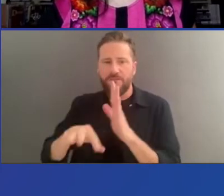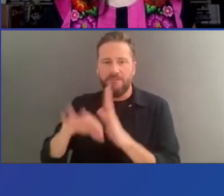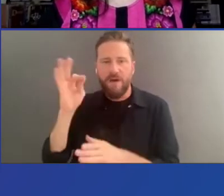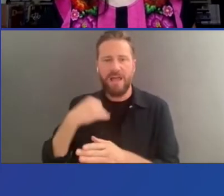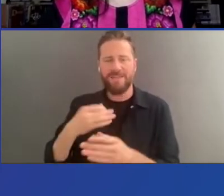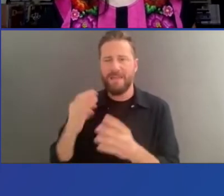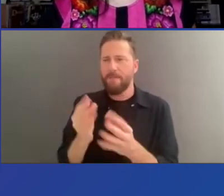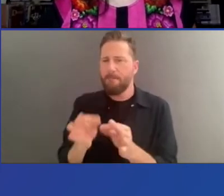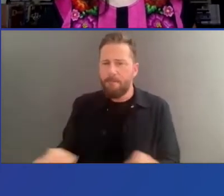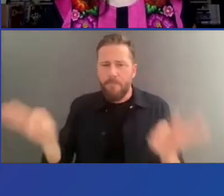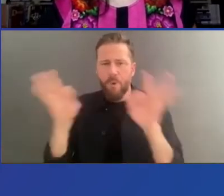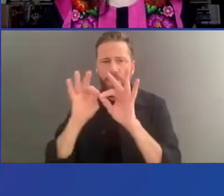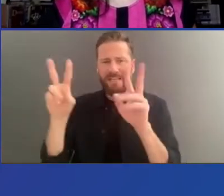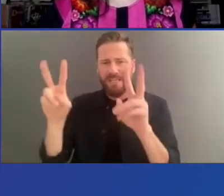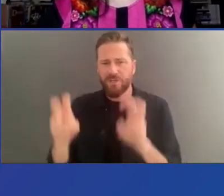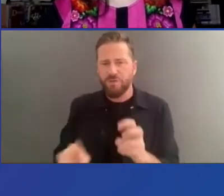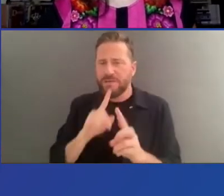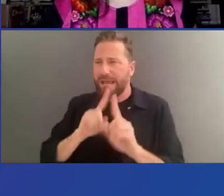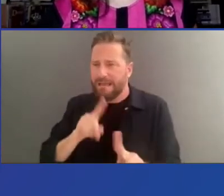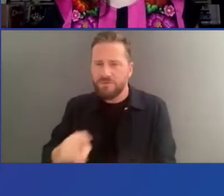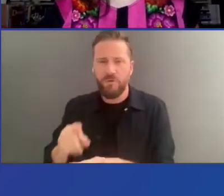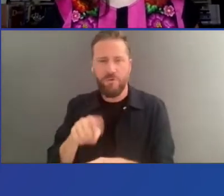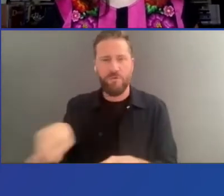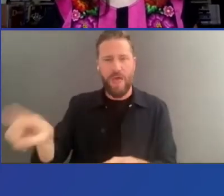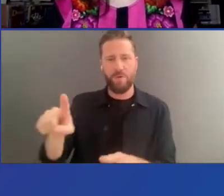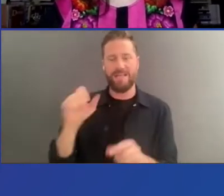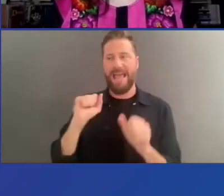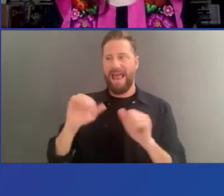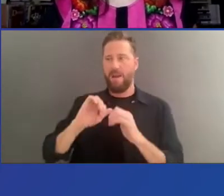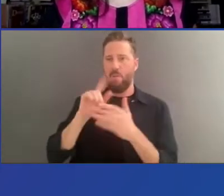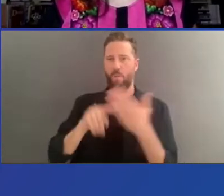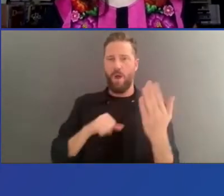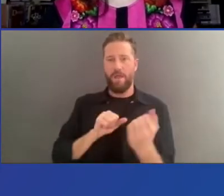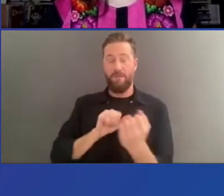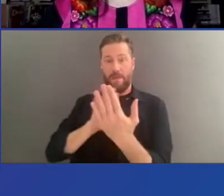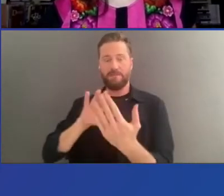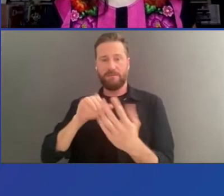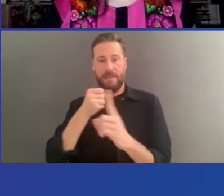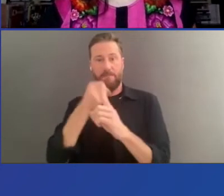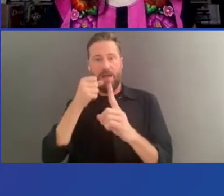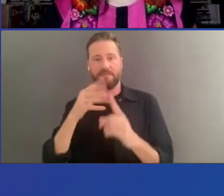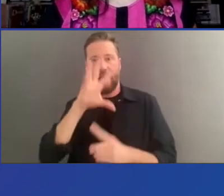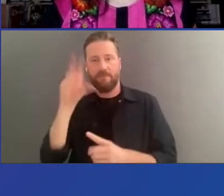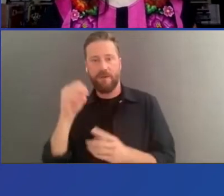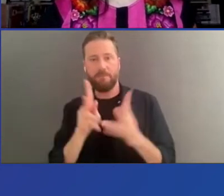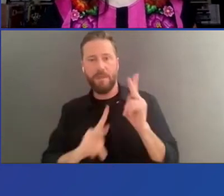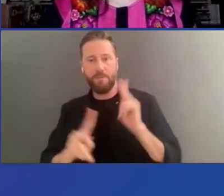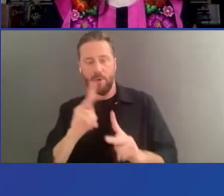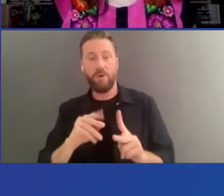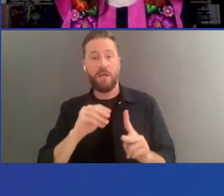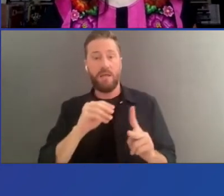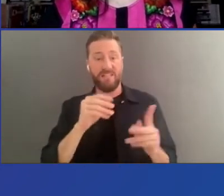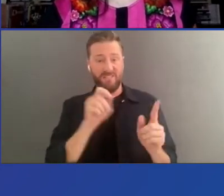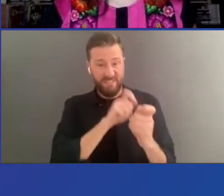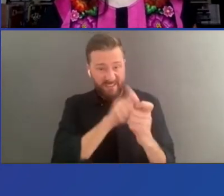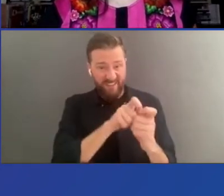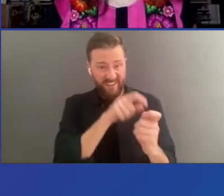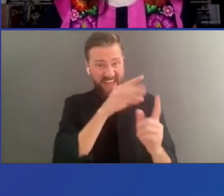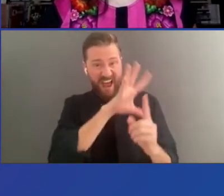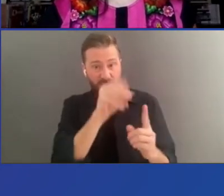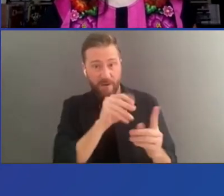confront African people specifically, as well as humanity in general.